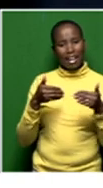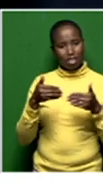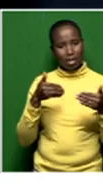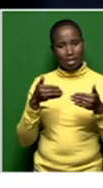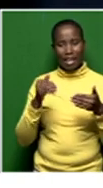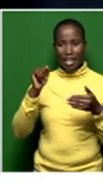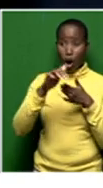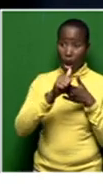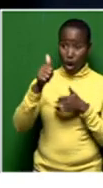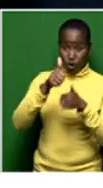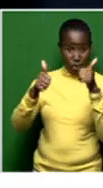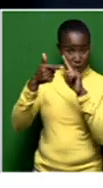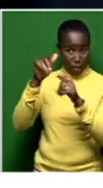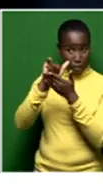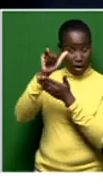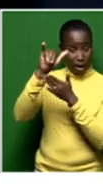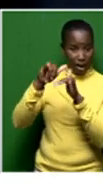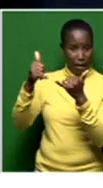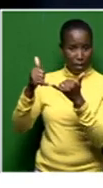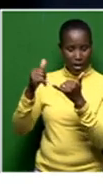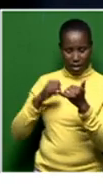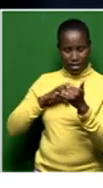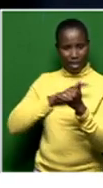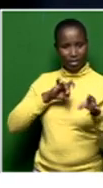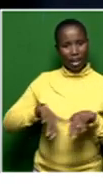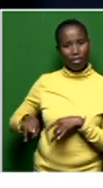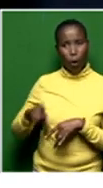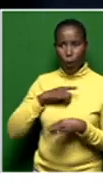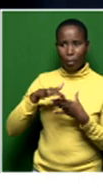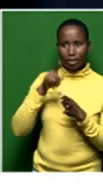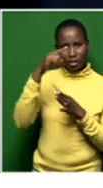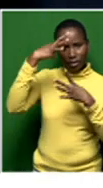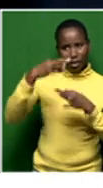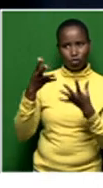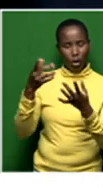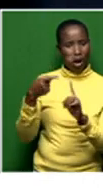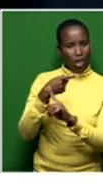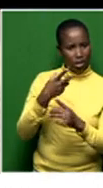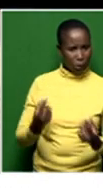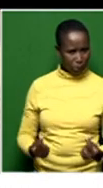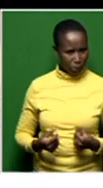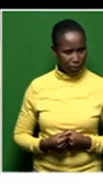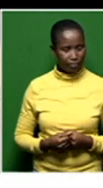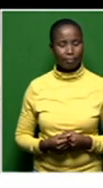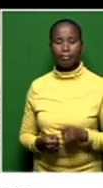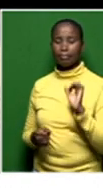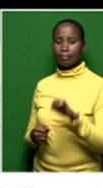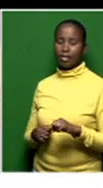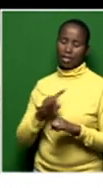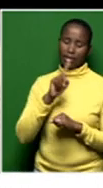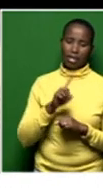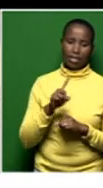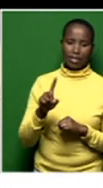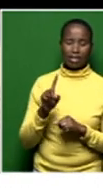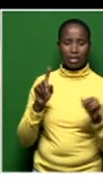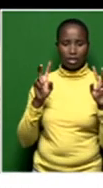at the airline, workers are suffering because of decisions that are being taken at the highest level. Yeah. Zazi, has Parliament addressed matters of